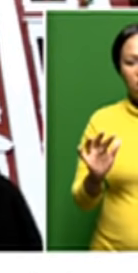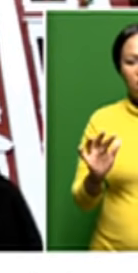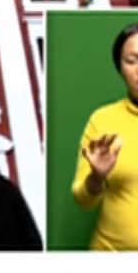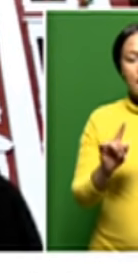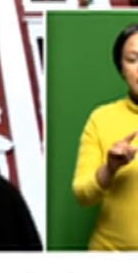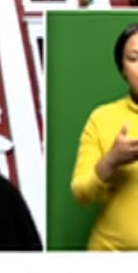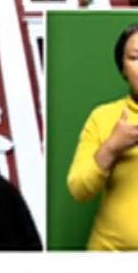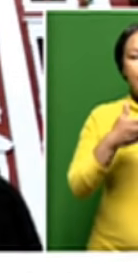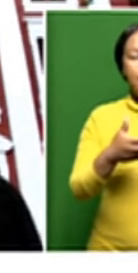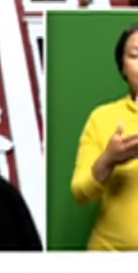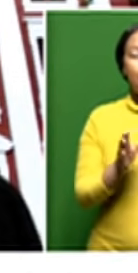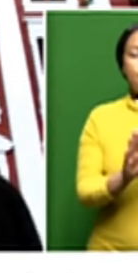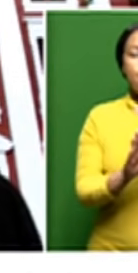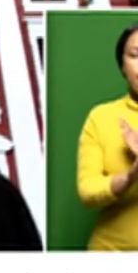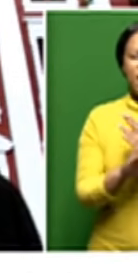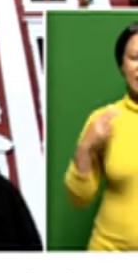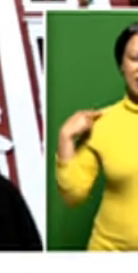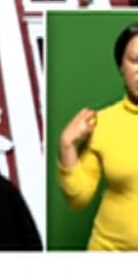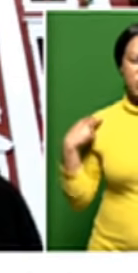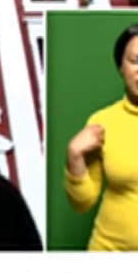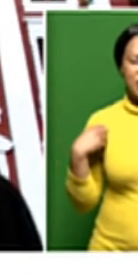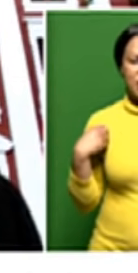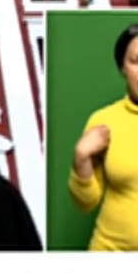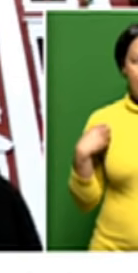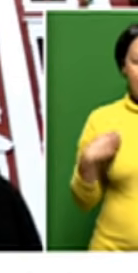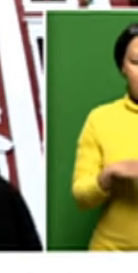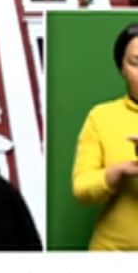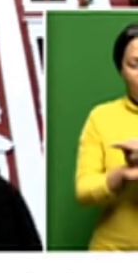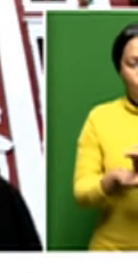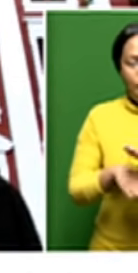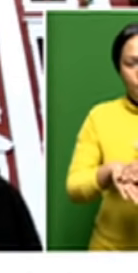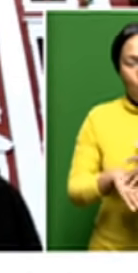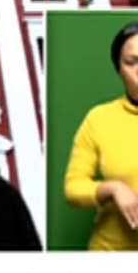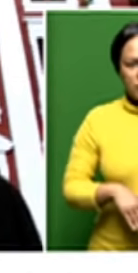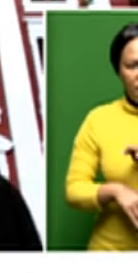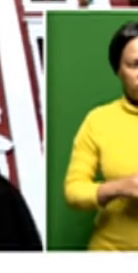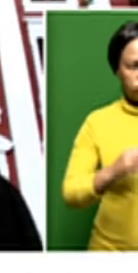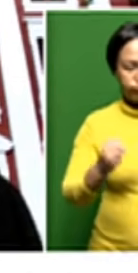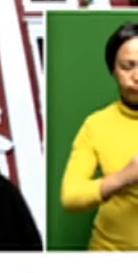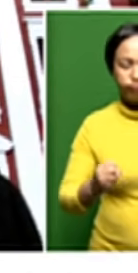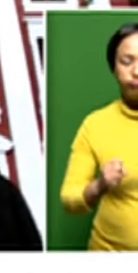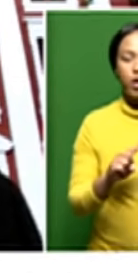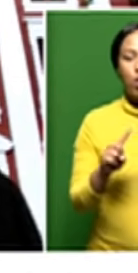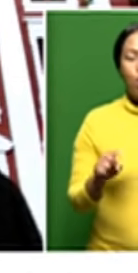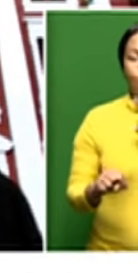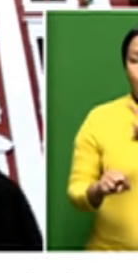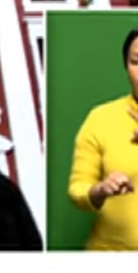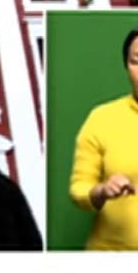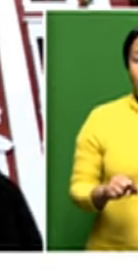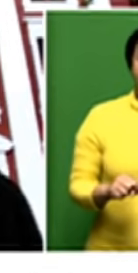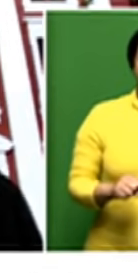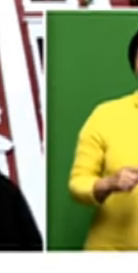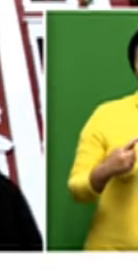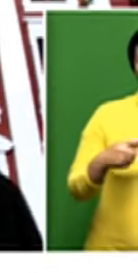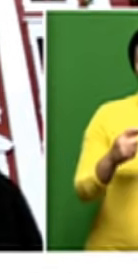that stage only by private security. And only hours later was reinforcements possible, because by then the other